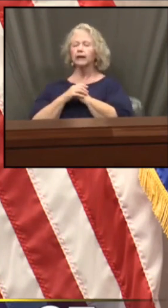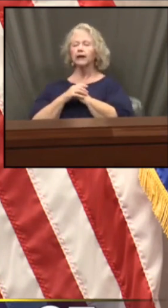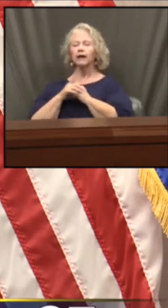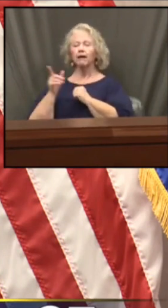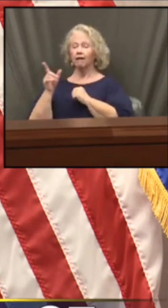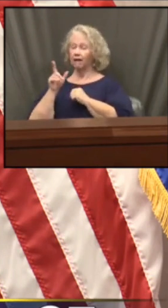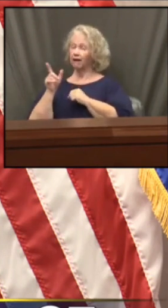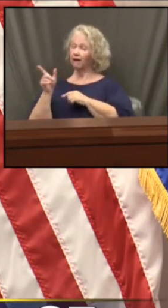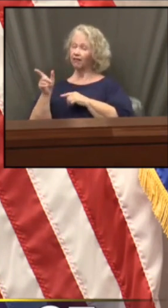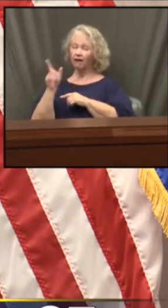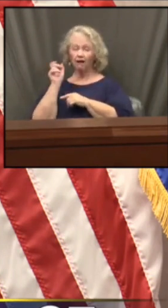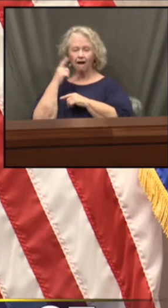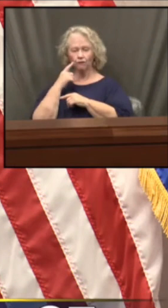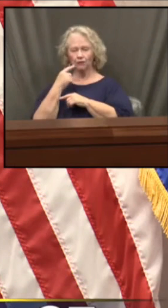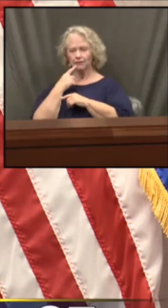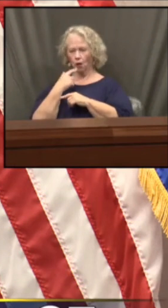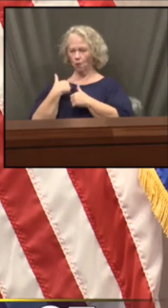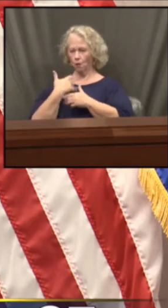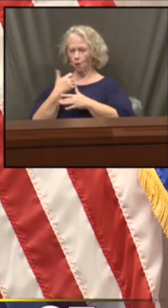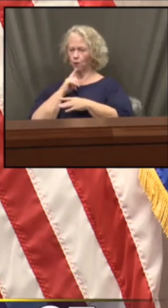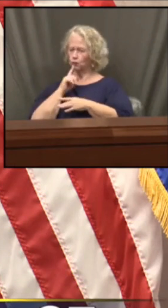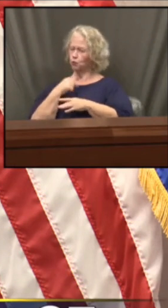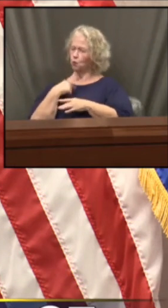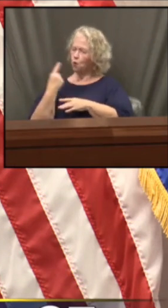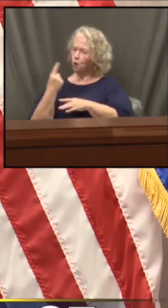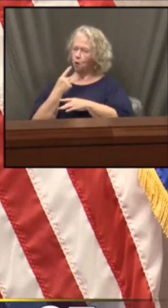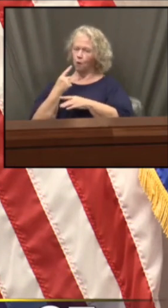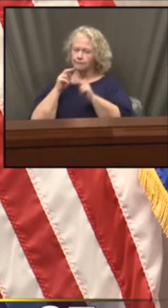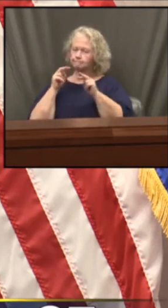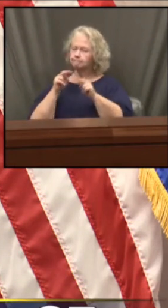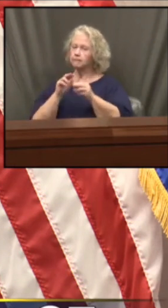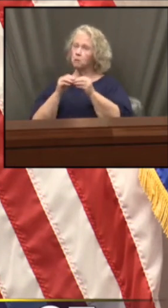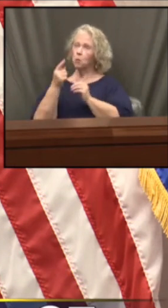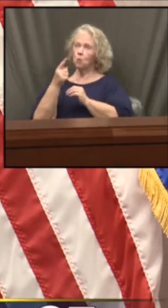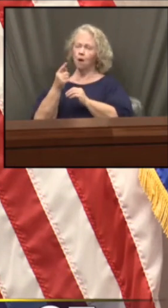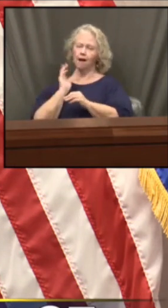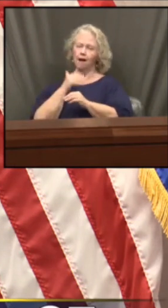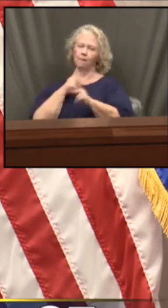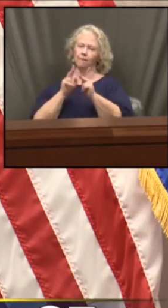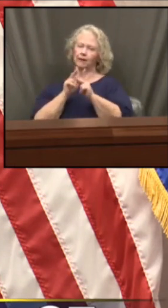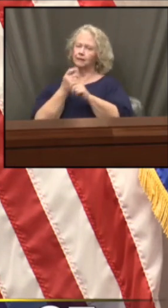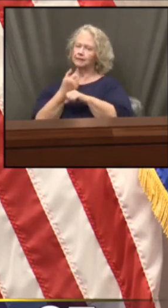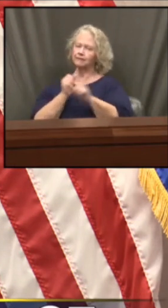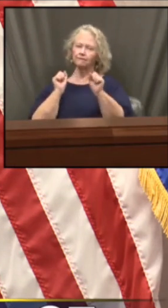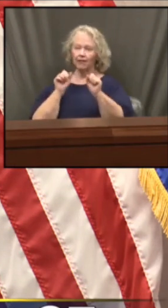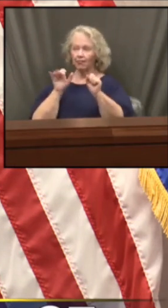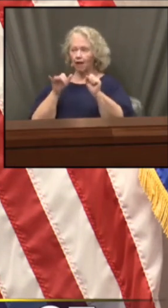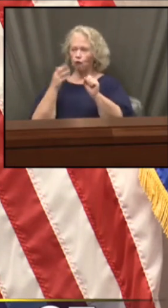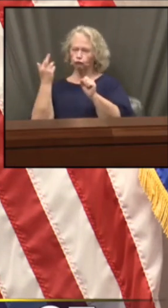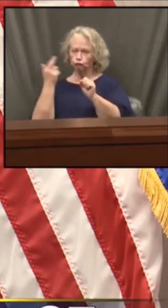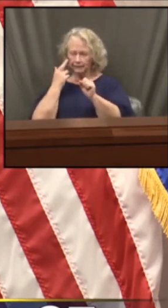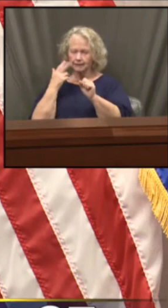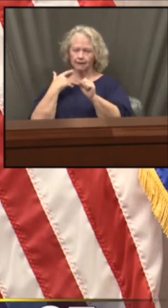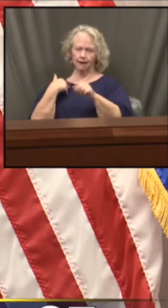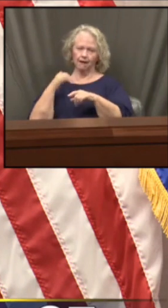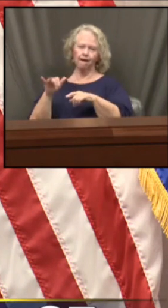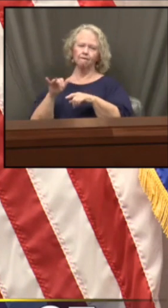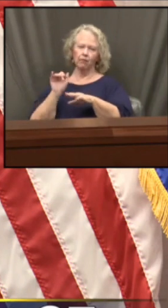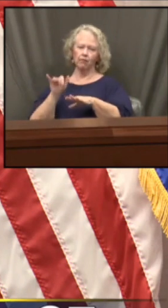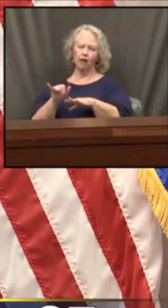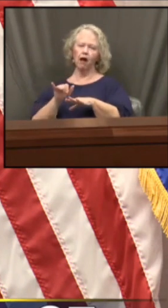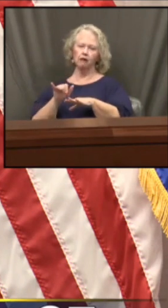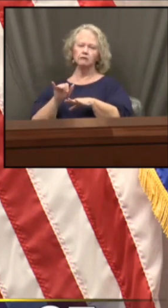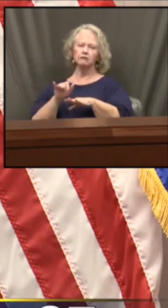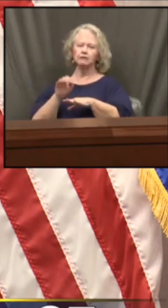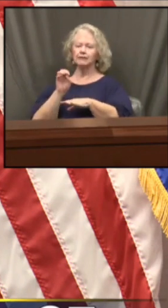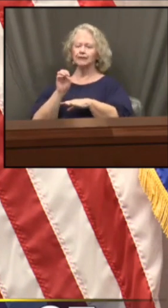of Connecticut is in the best position to keep the people of Connecticut safe. That's what these executive orders have shown and continue to show. But no matter